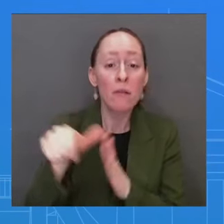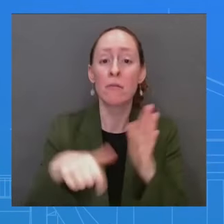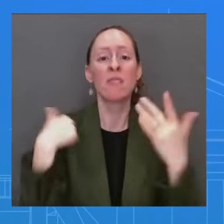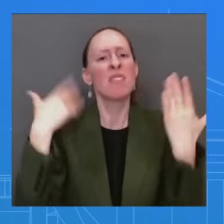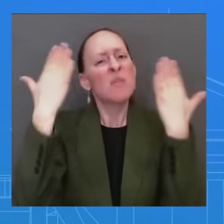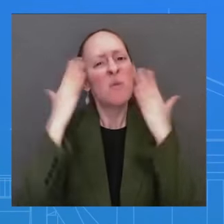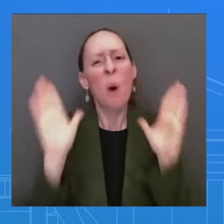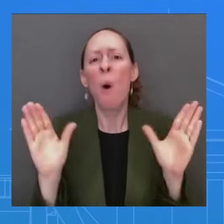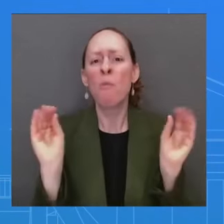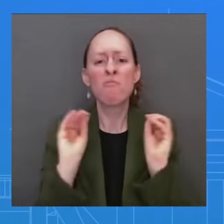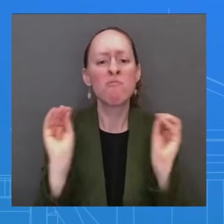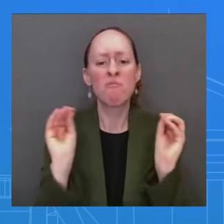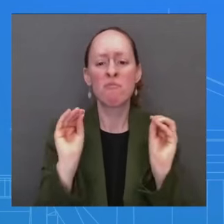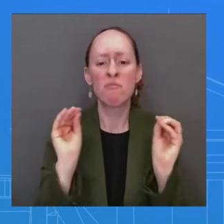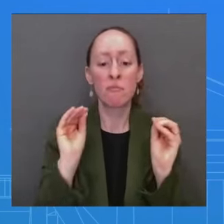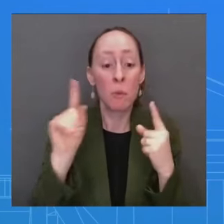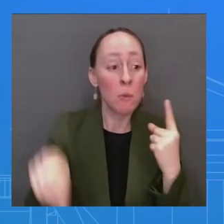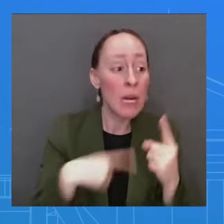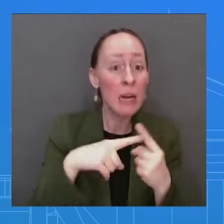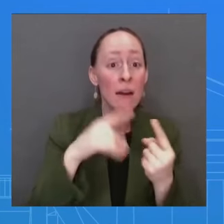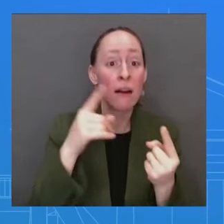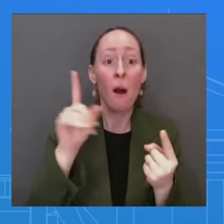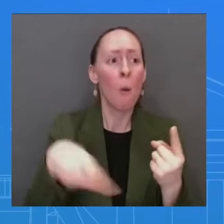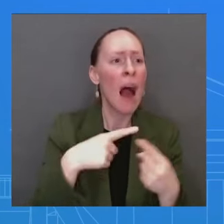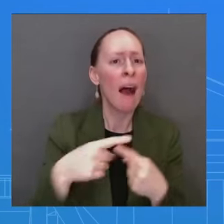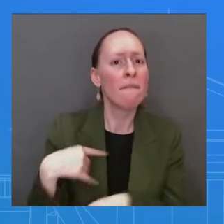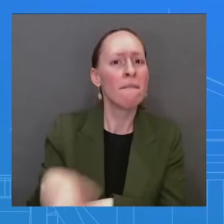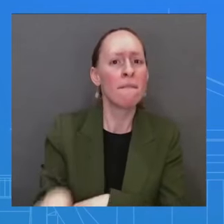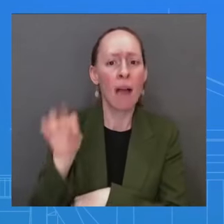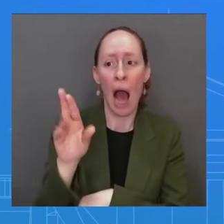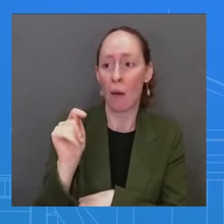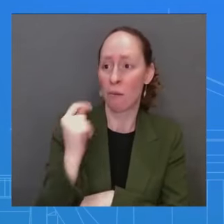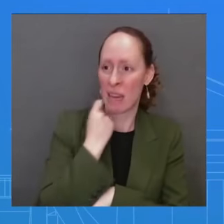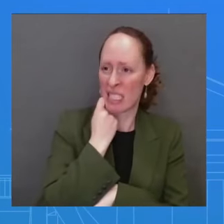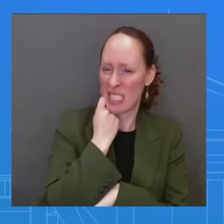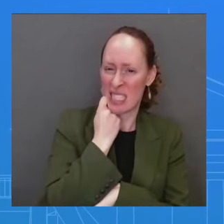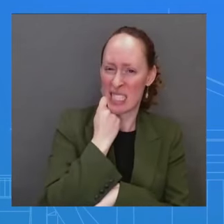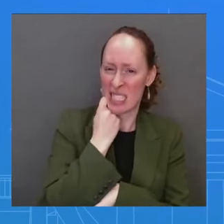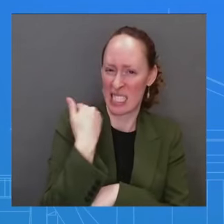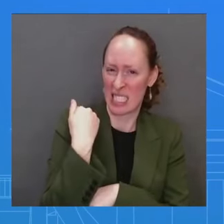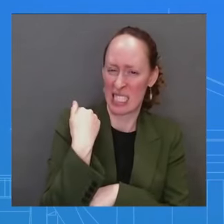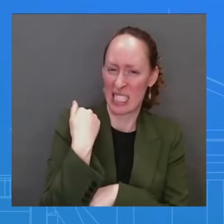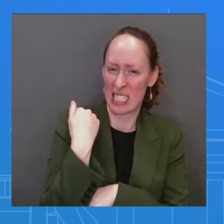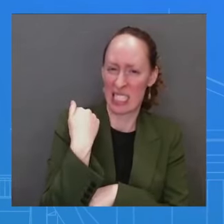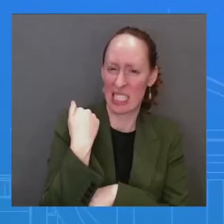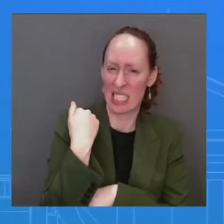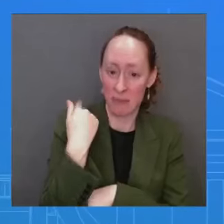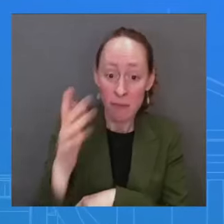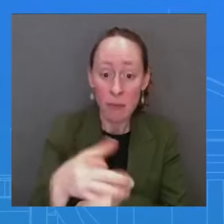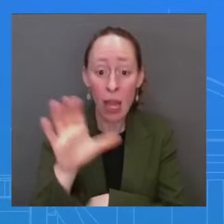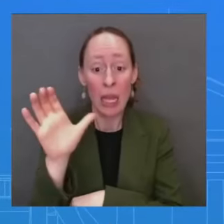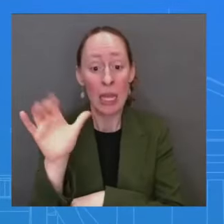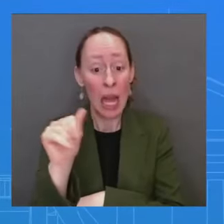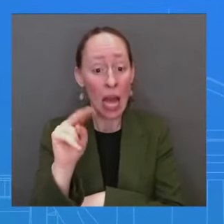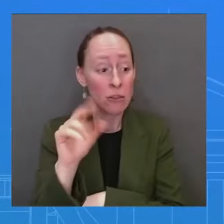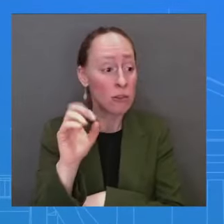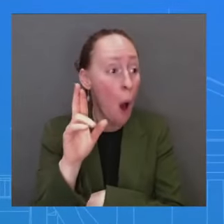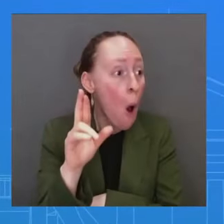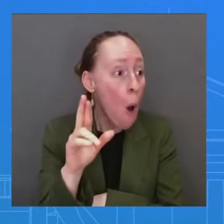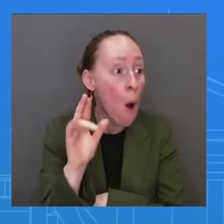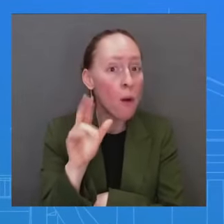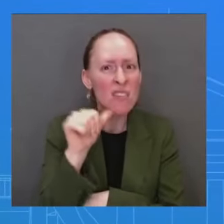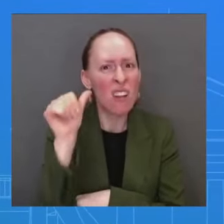about that information until ensuing days, and certainly we didn't learn about the prostate cancer until yesterday. And just lastly, we've learned that the White House